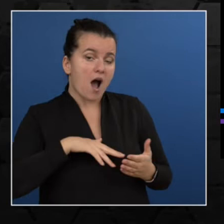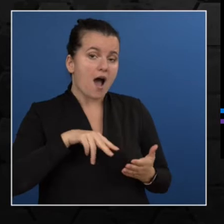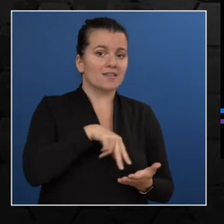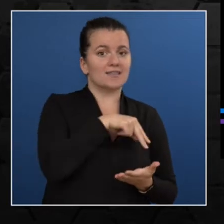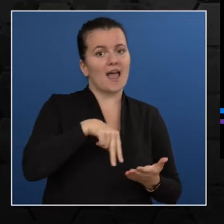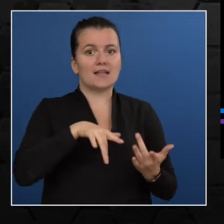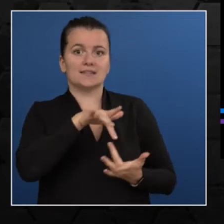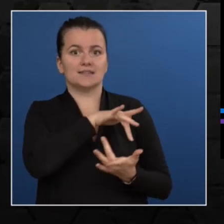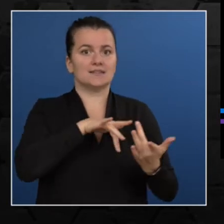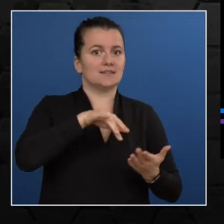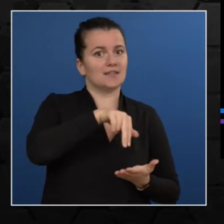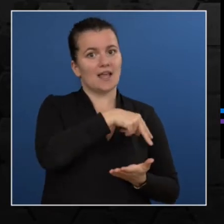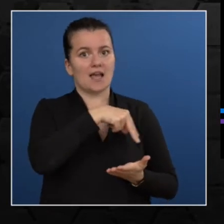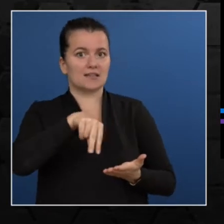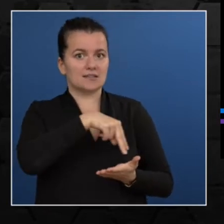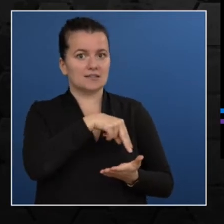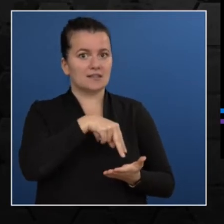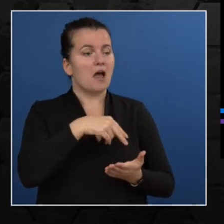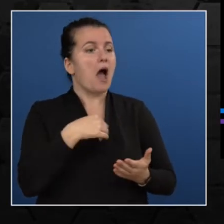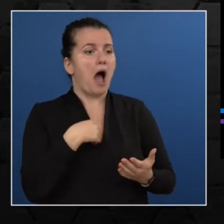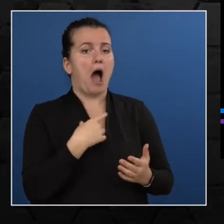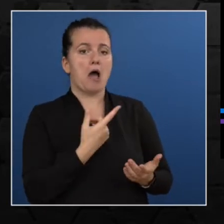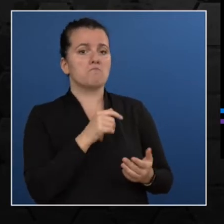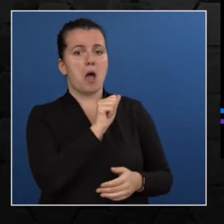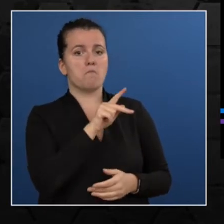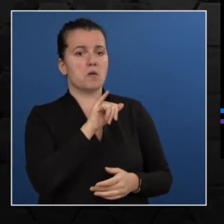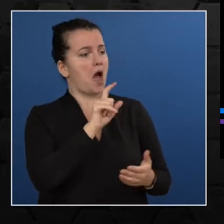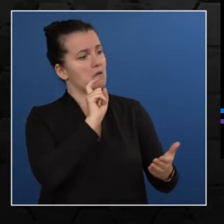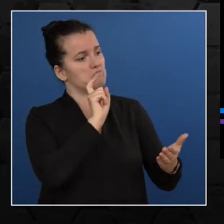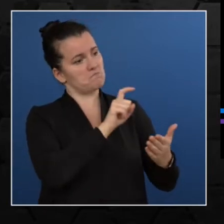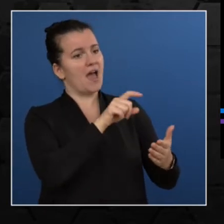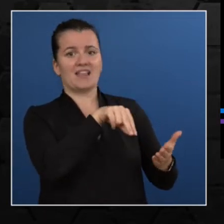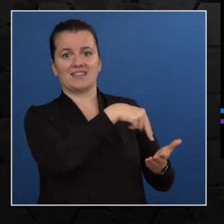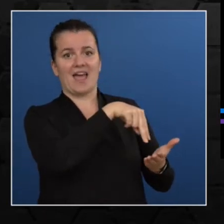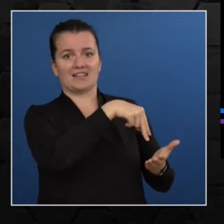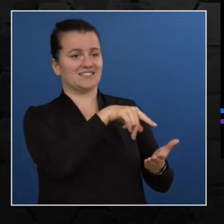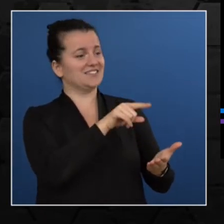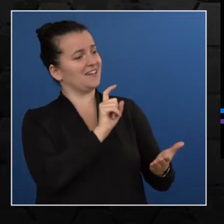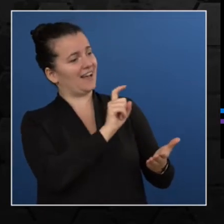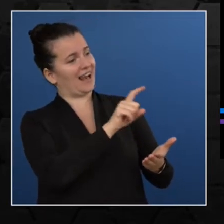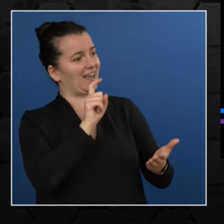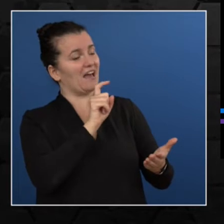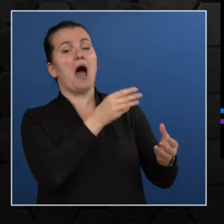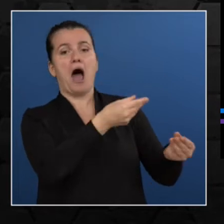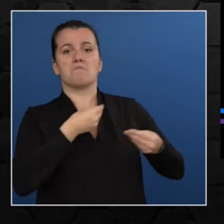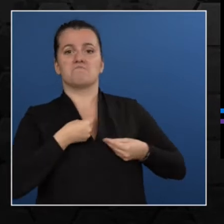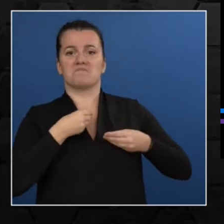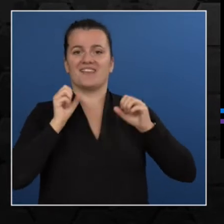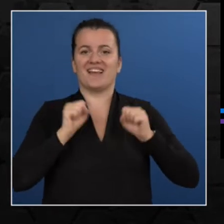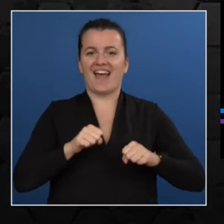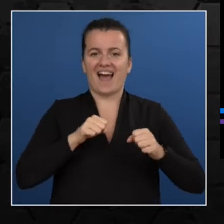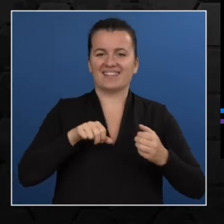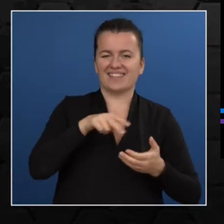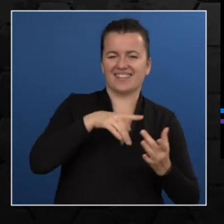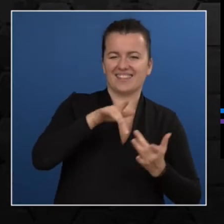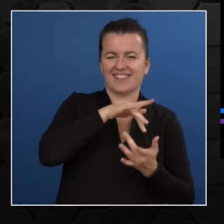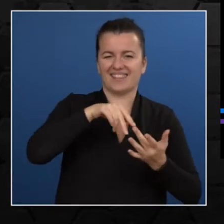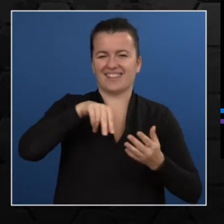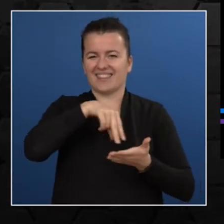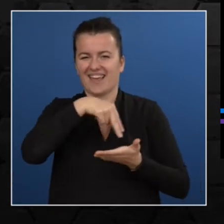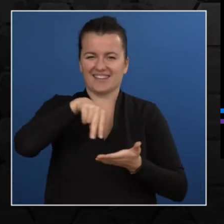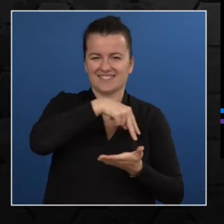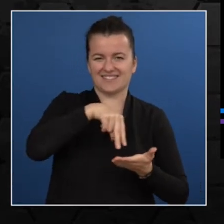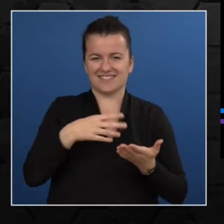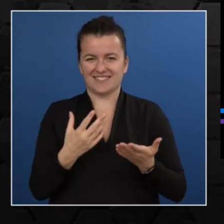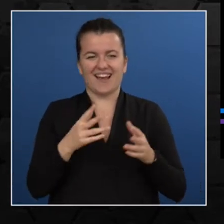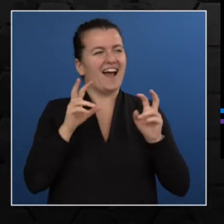dance API, choose the dance moves that I want, and I'll be able to dance. That's an example of an API. It's just a program made by another